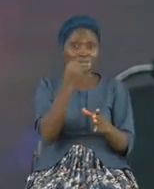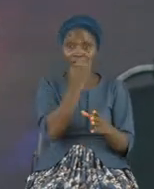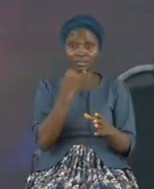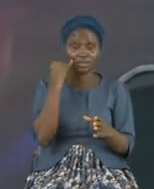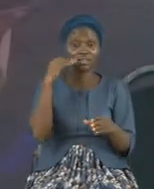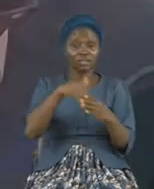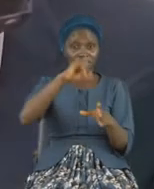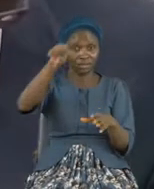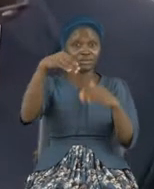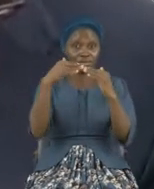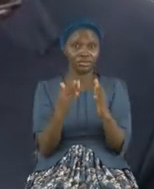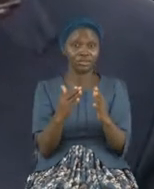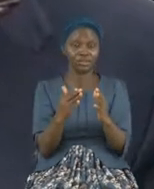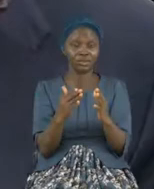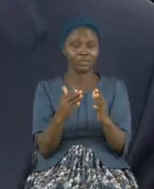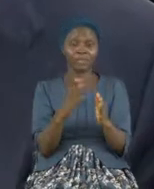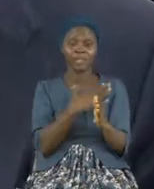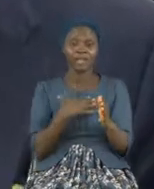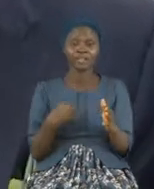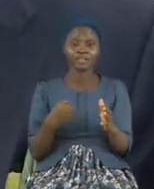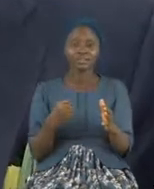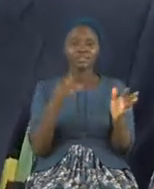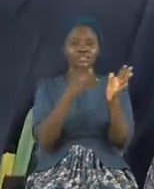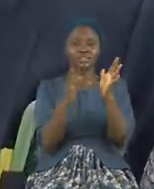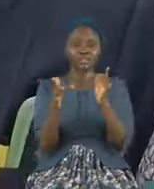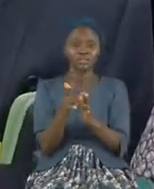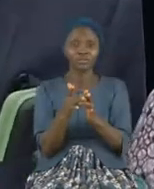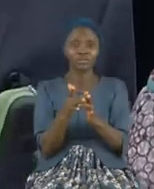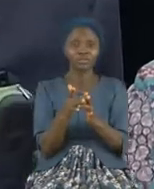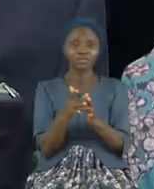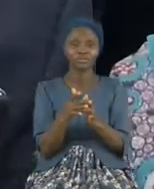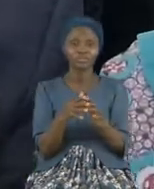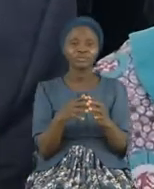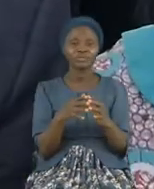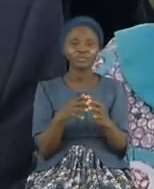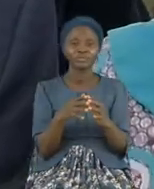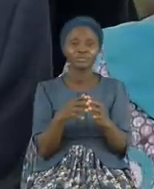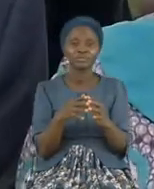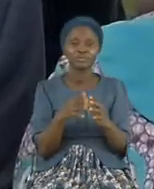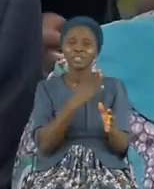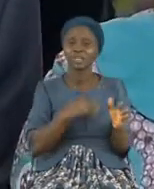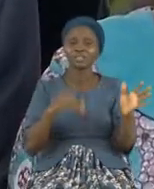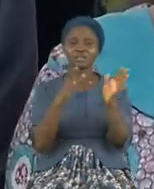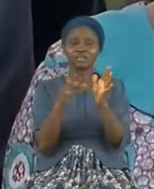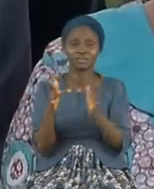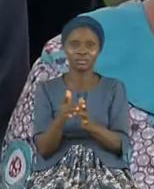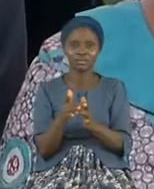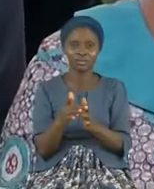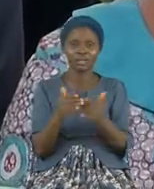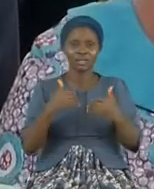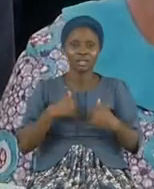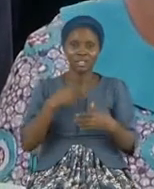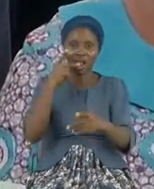Jerusalem. And Jesus had been to that temple, and Jesus had prophesied